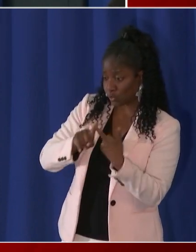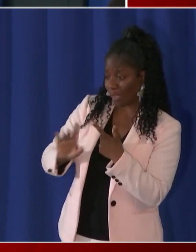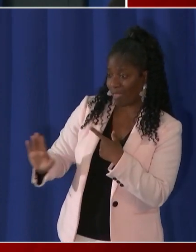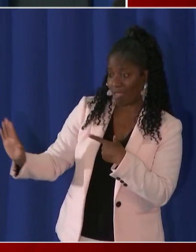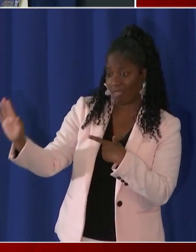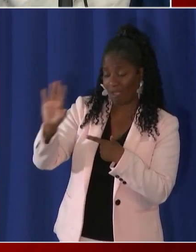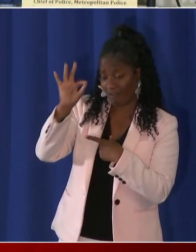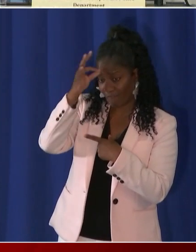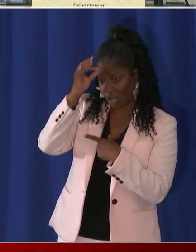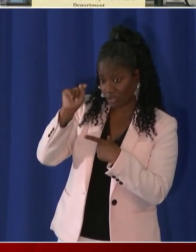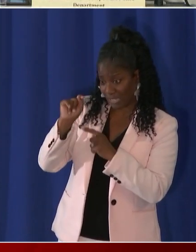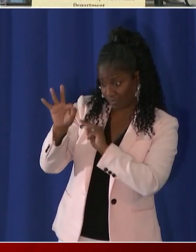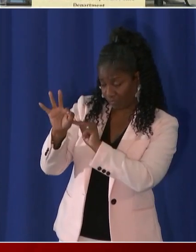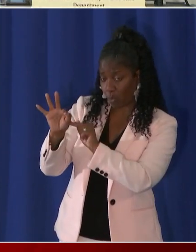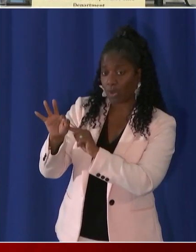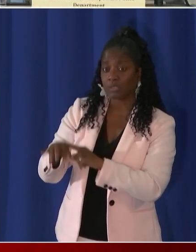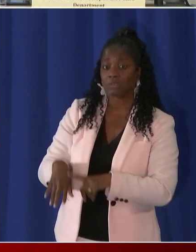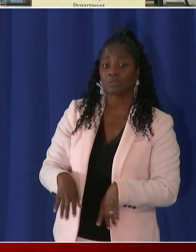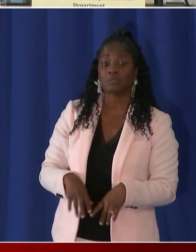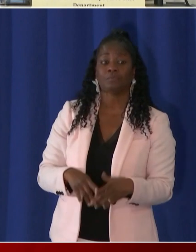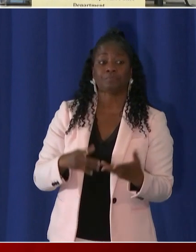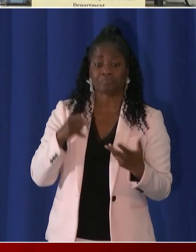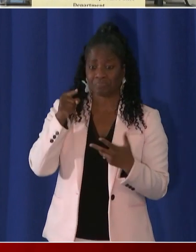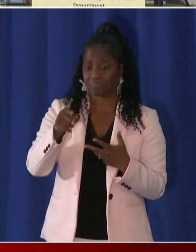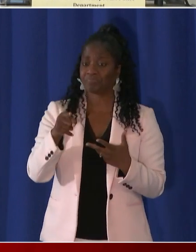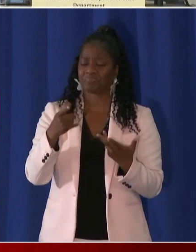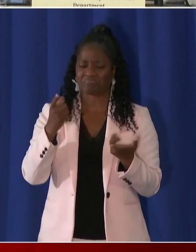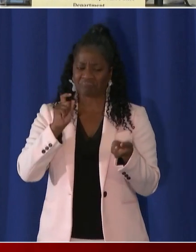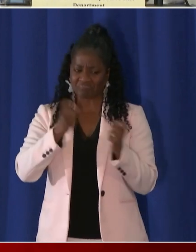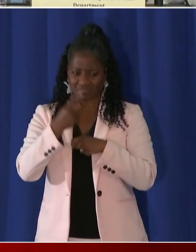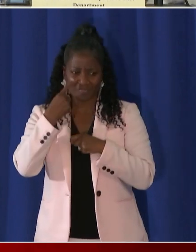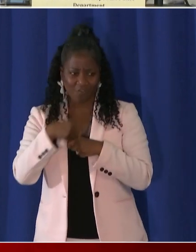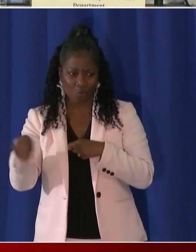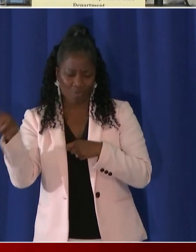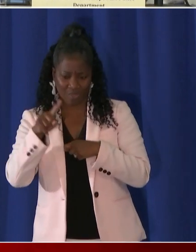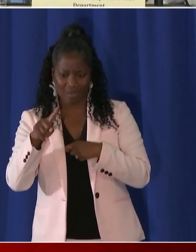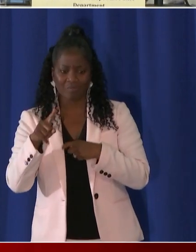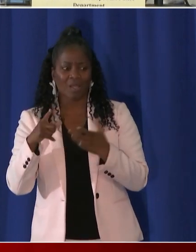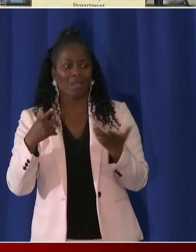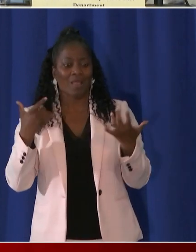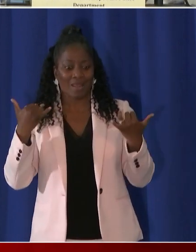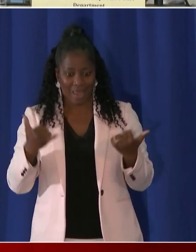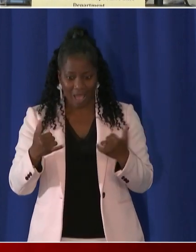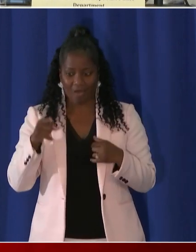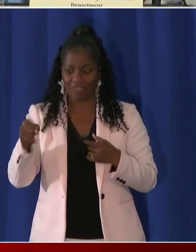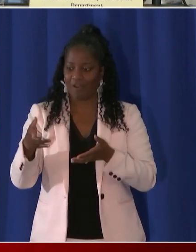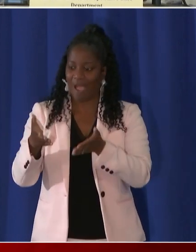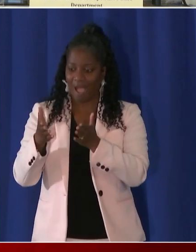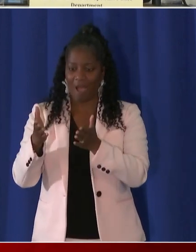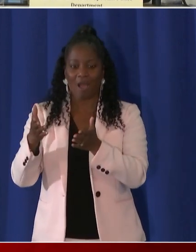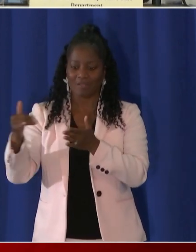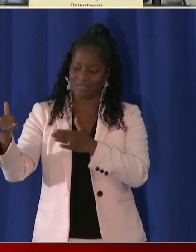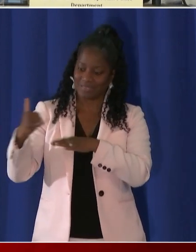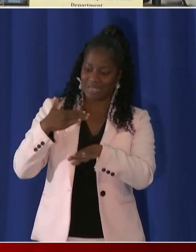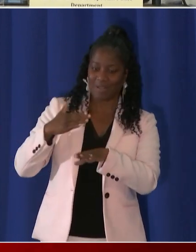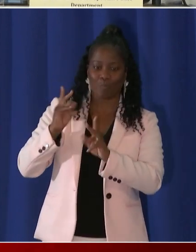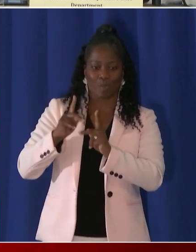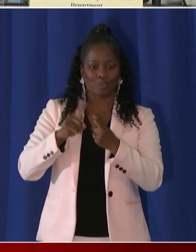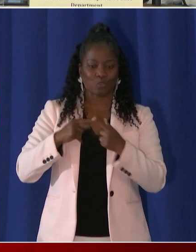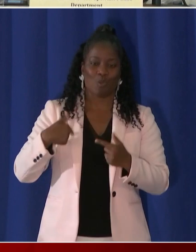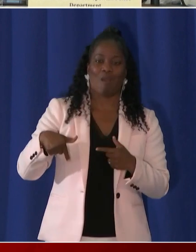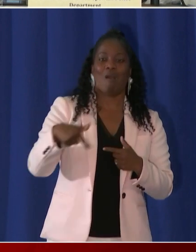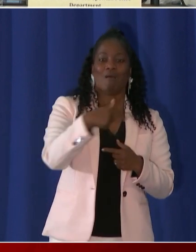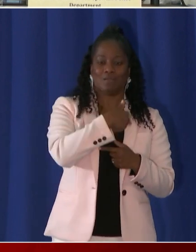their federal task forces. And this is a change for them, operating in this space where they have now sent people to